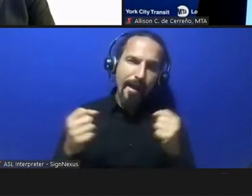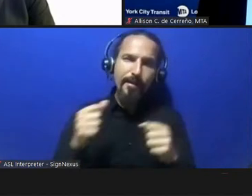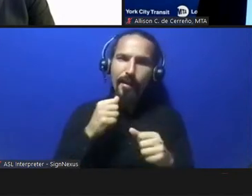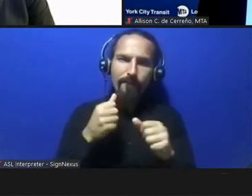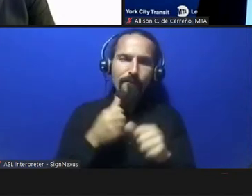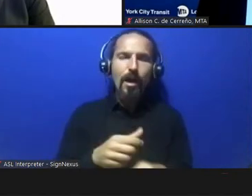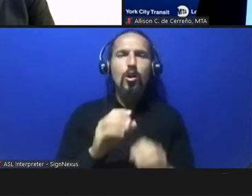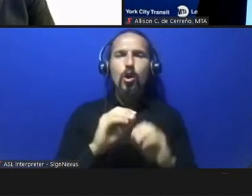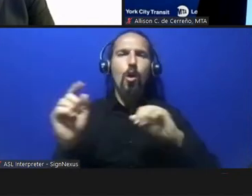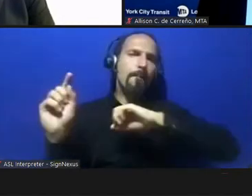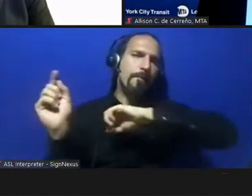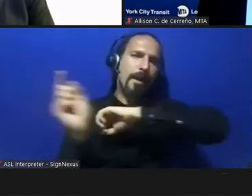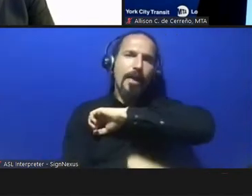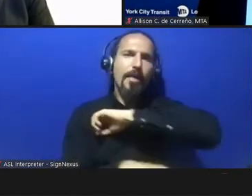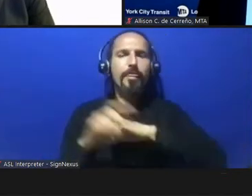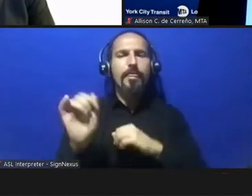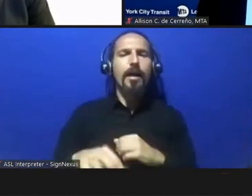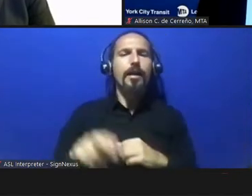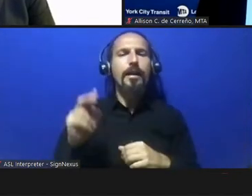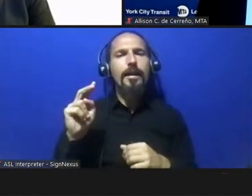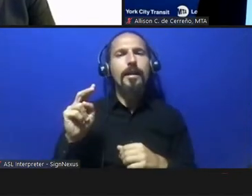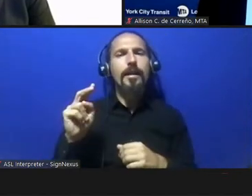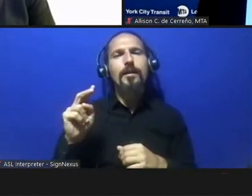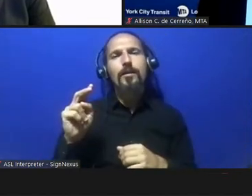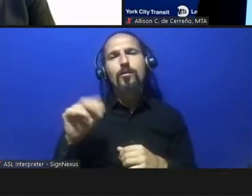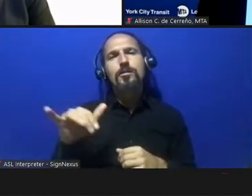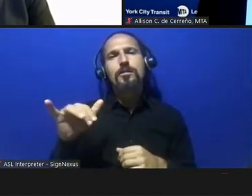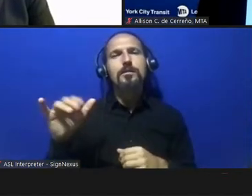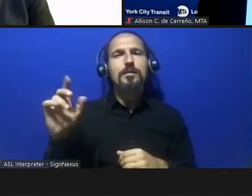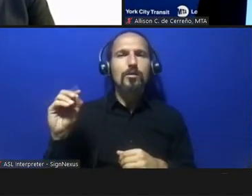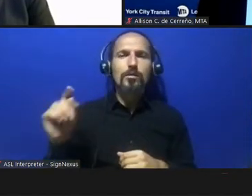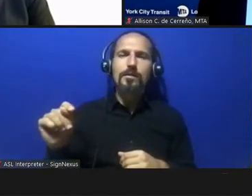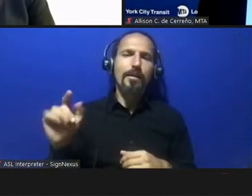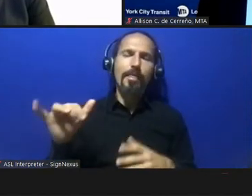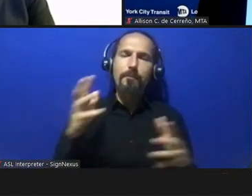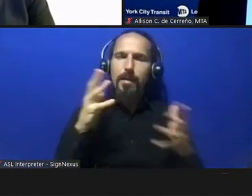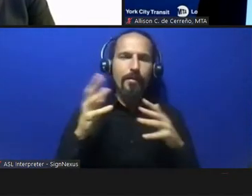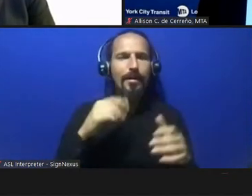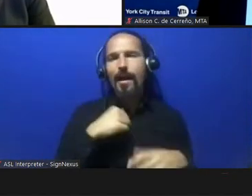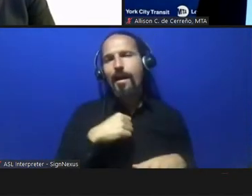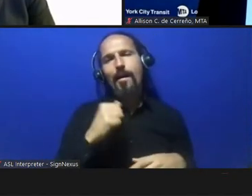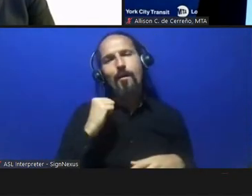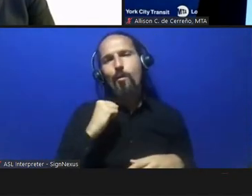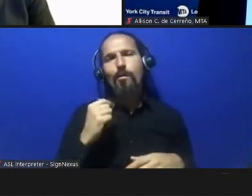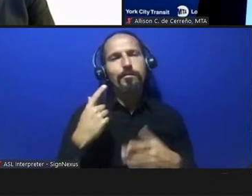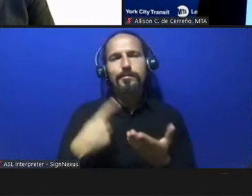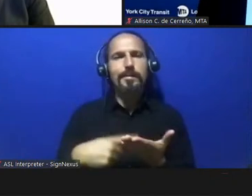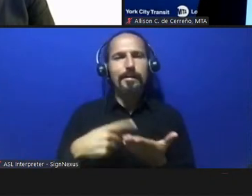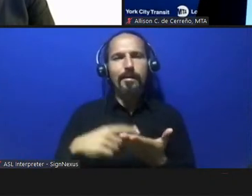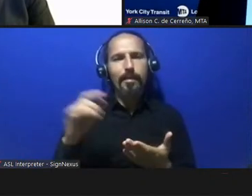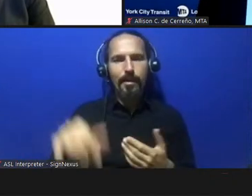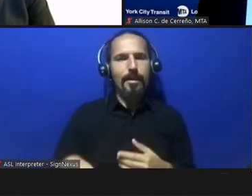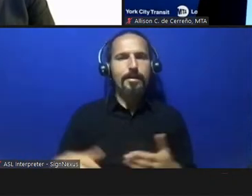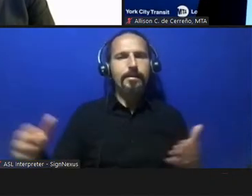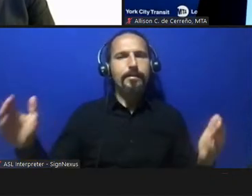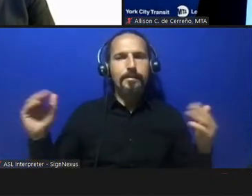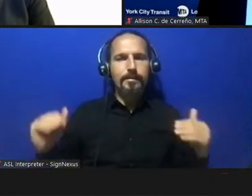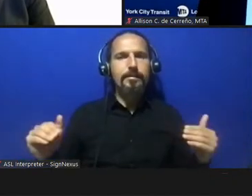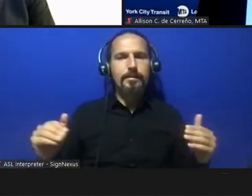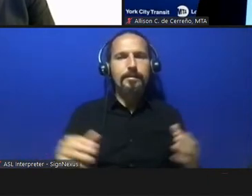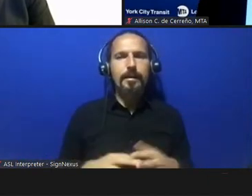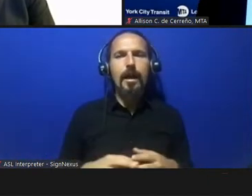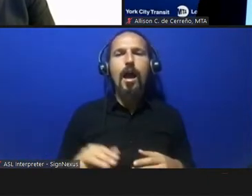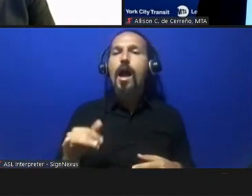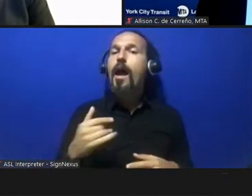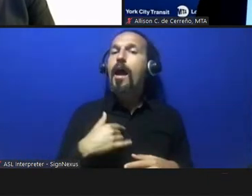penalties uh new york city d.o.t is an embarrassment i'm not even gonna go there okay they're an embarrassment in this whole thing here all right and